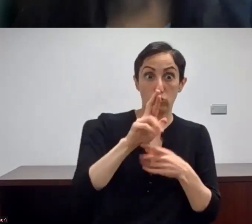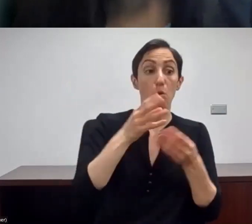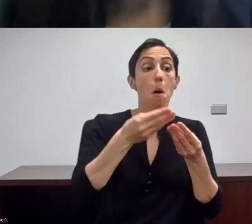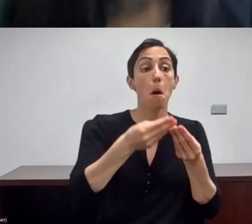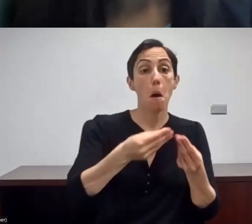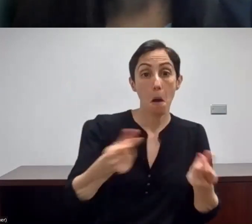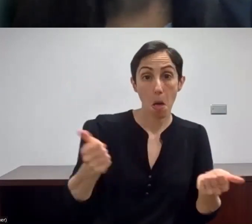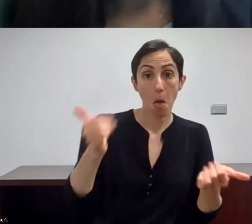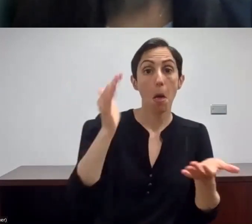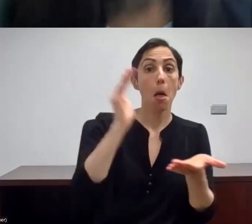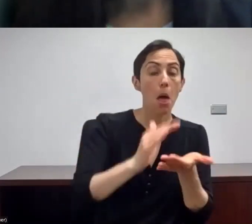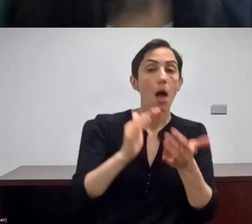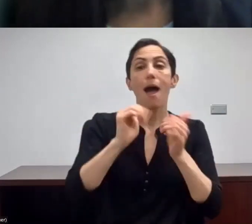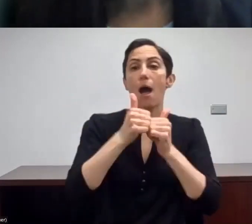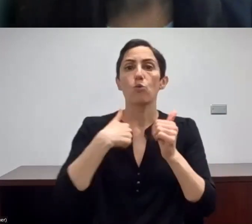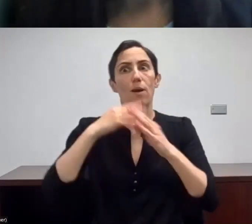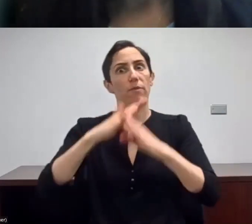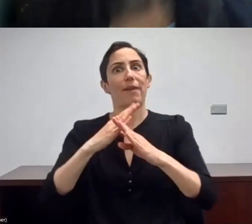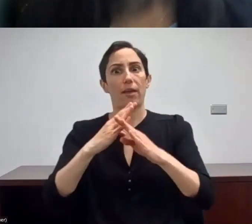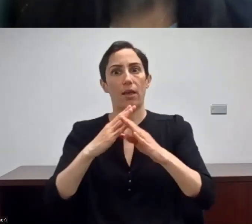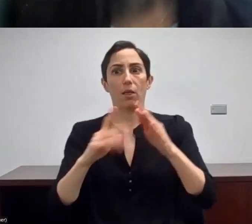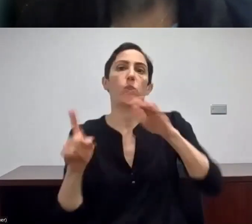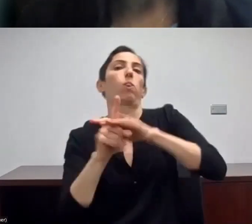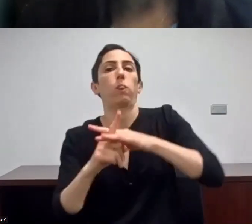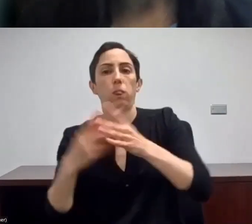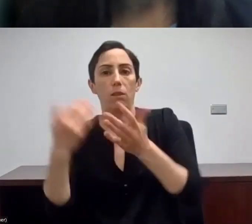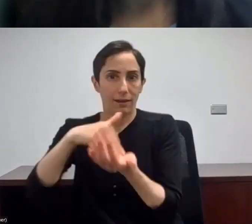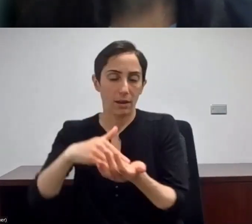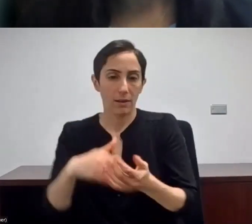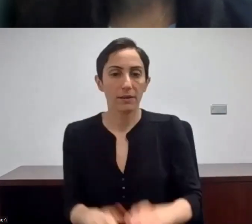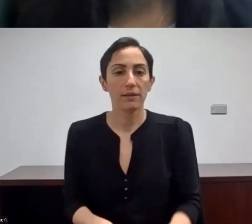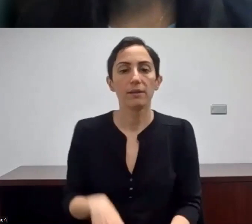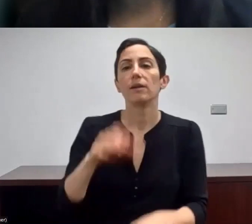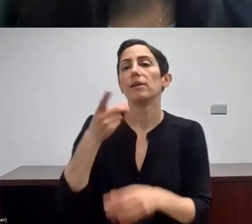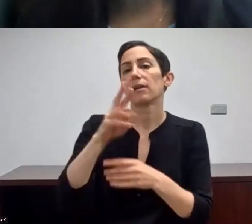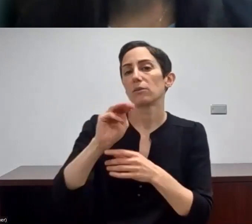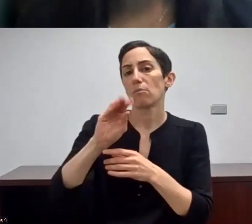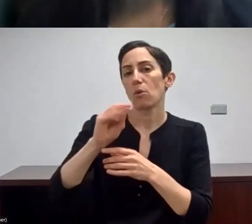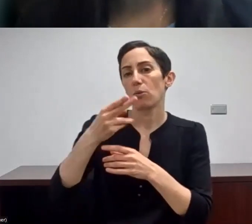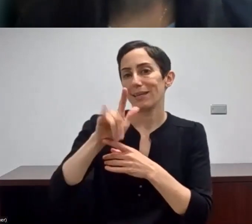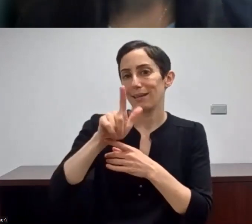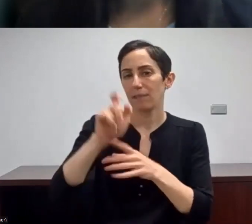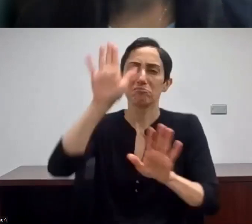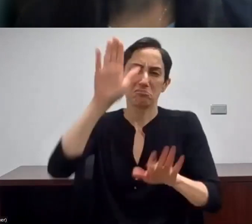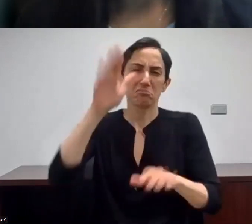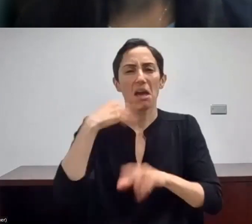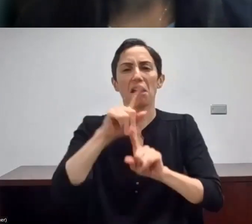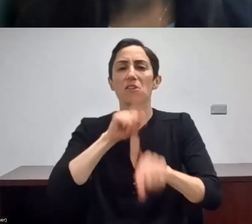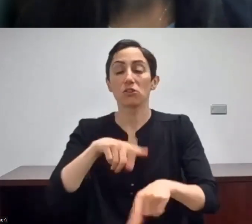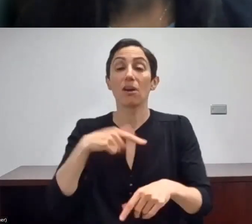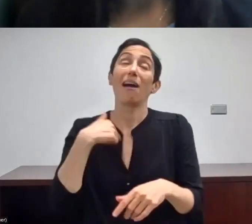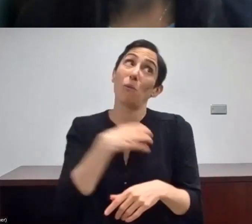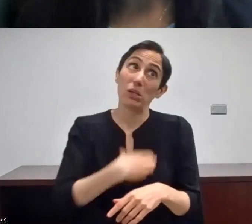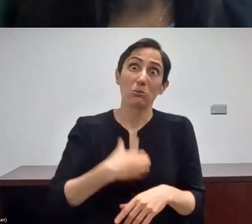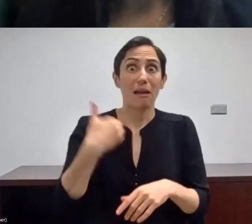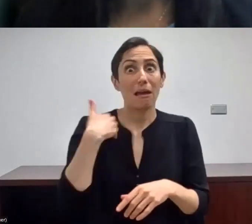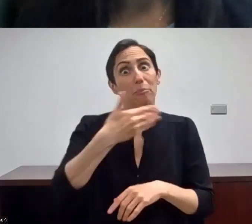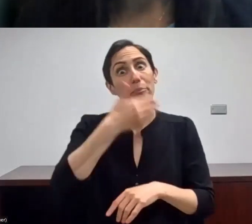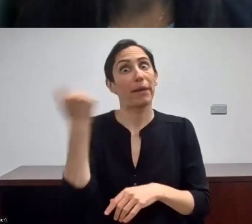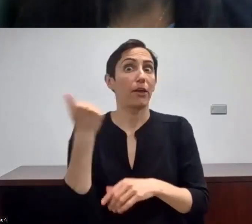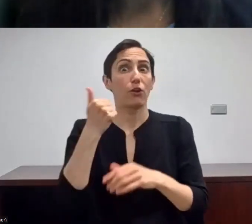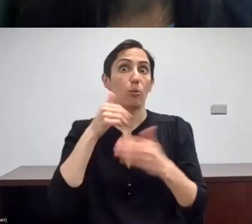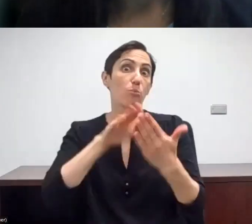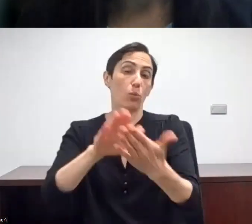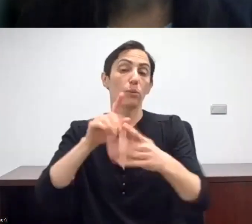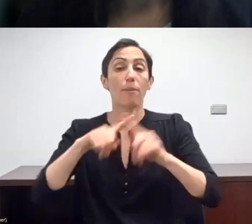can take that one. Yeah, I wish we had better ways, but really the best ways are to keep